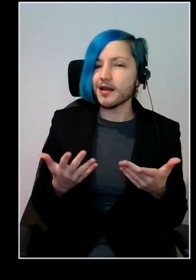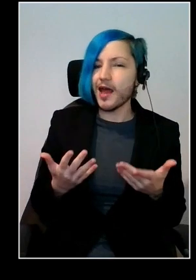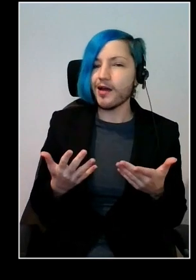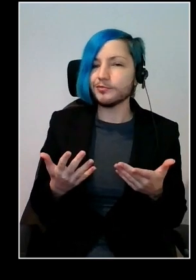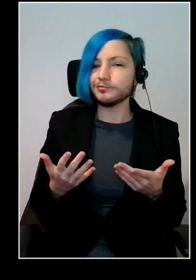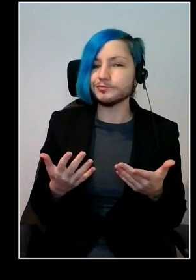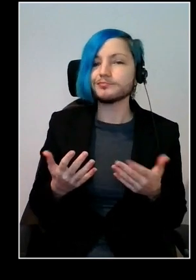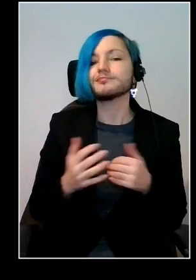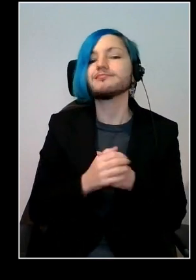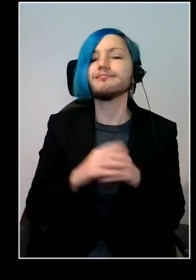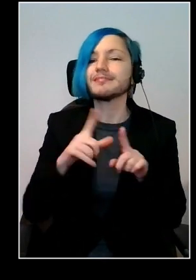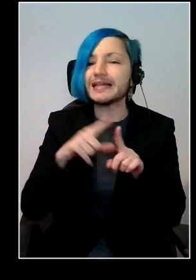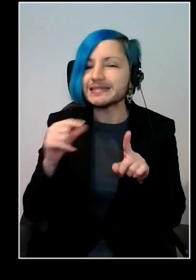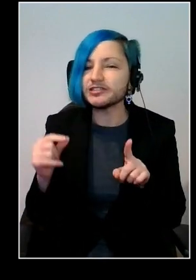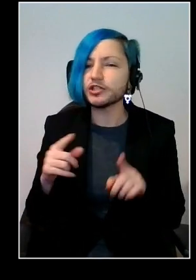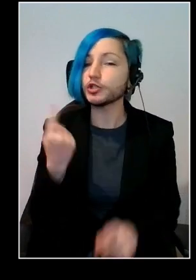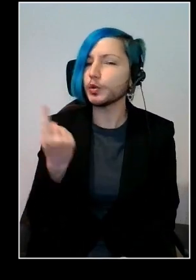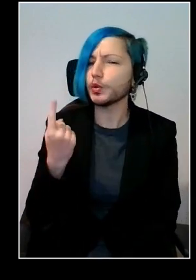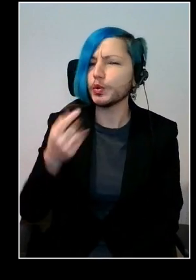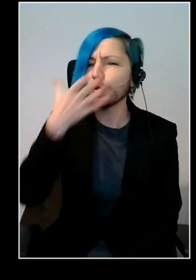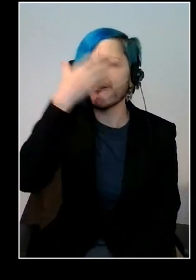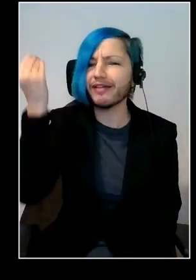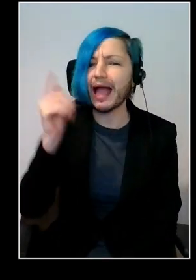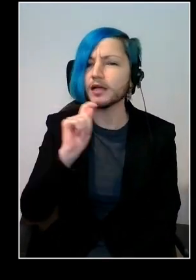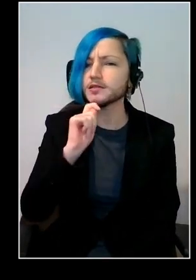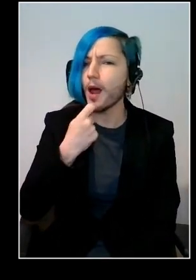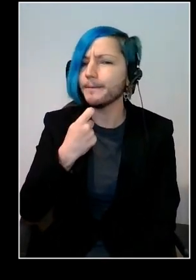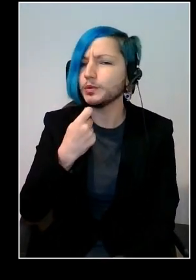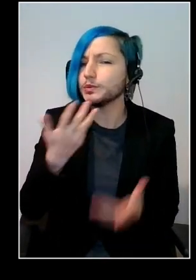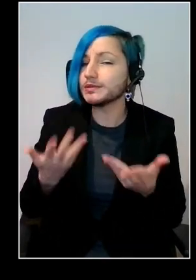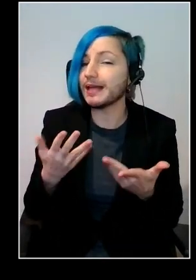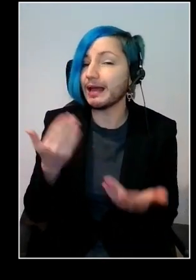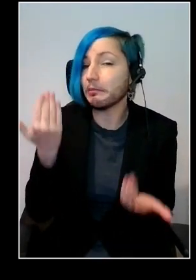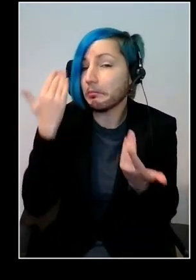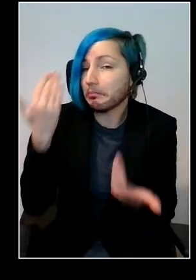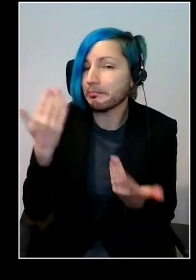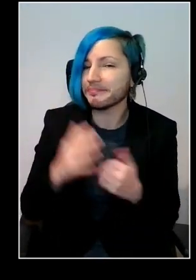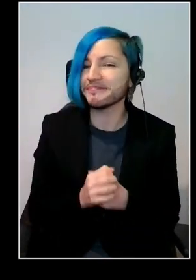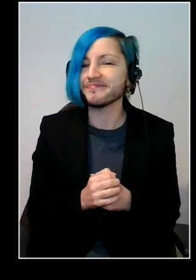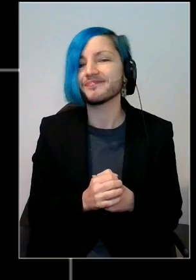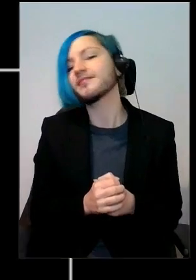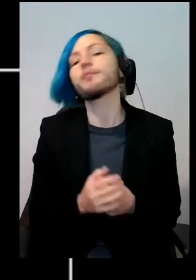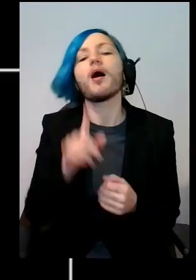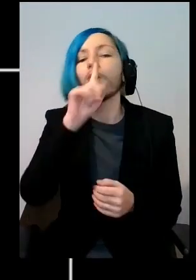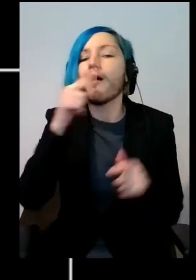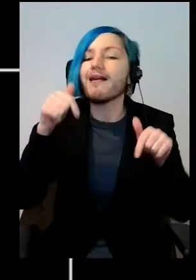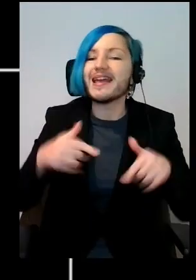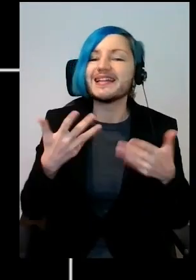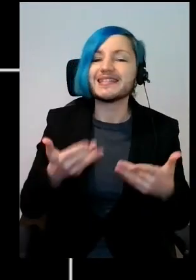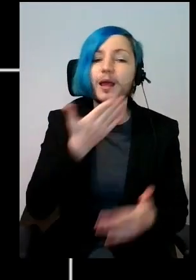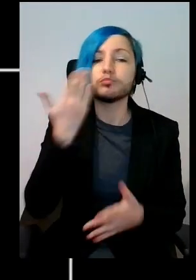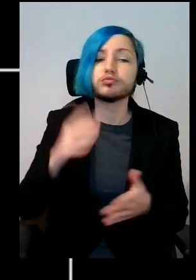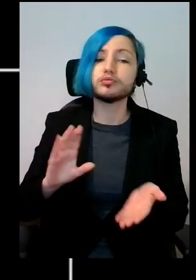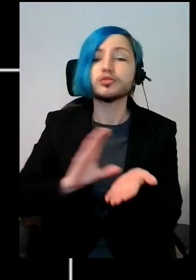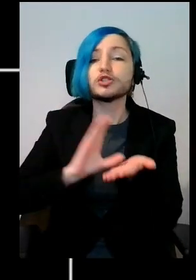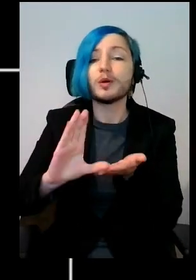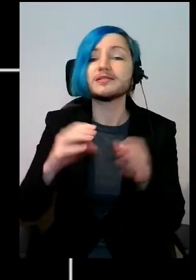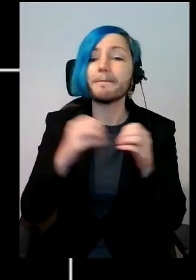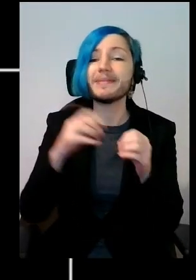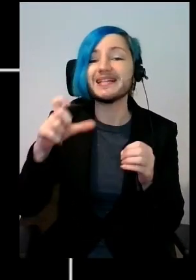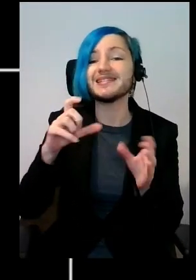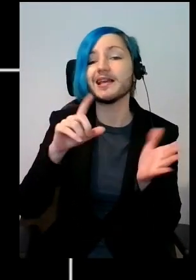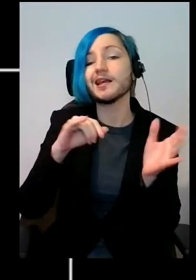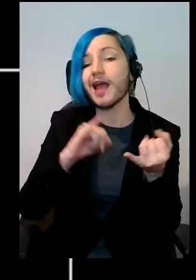out very shortly. Of course, we couldn't be doing any of this without our invaluable sponsors, BCS, the Chartered Institute for